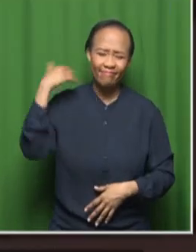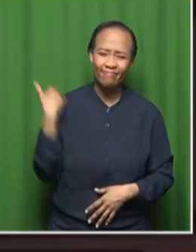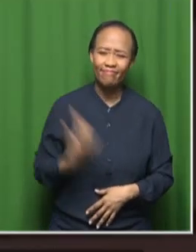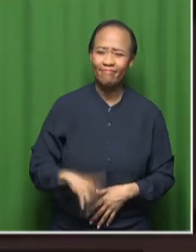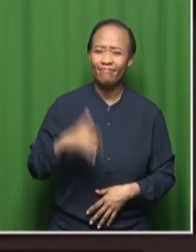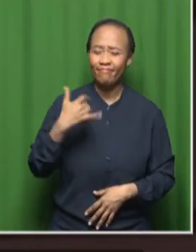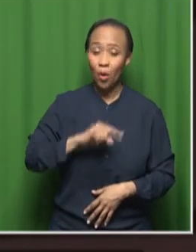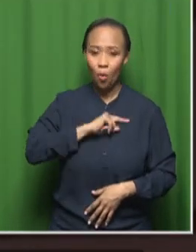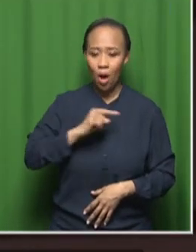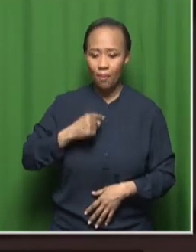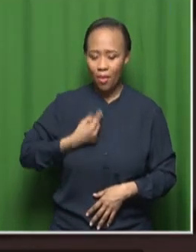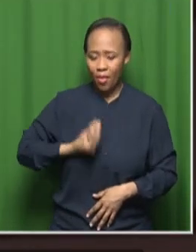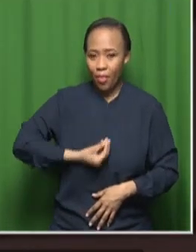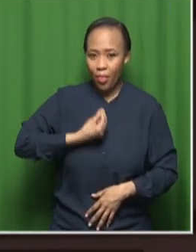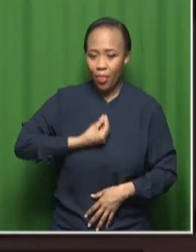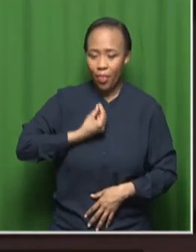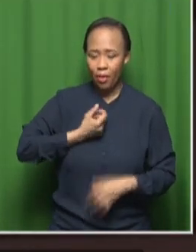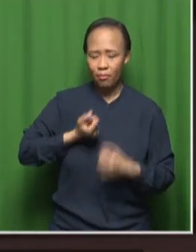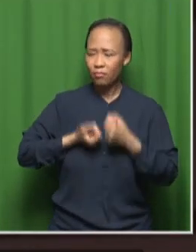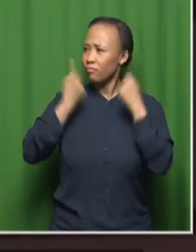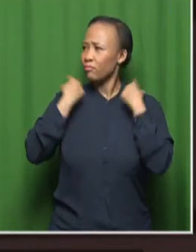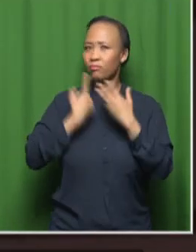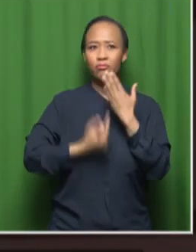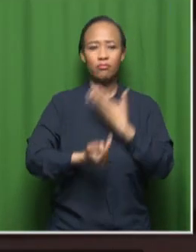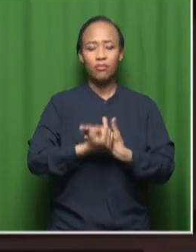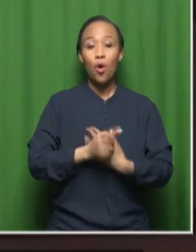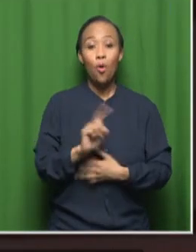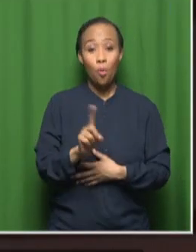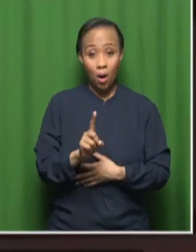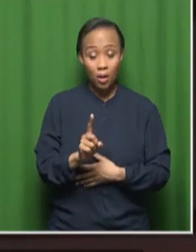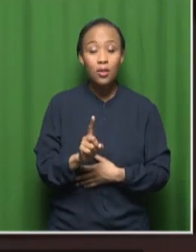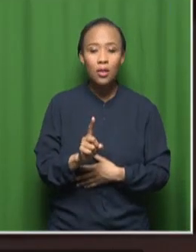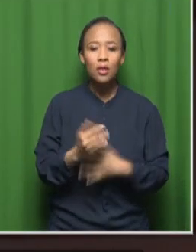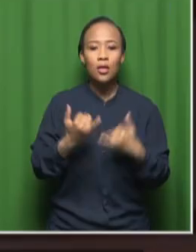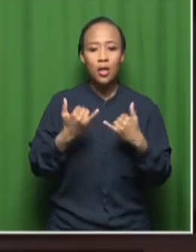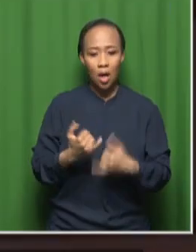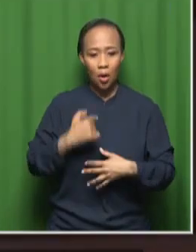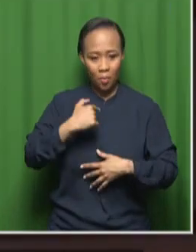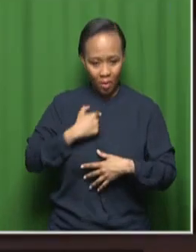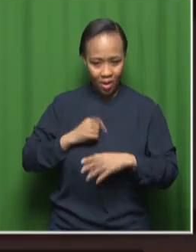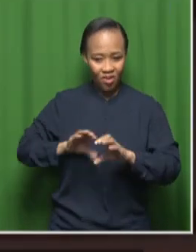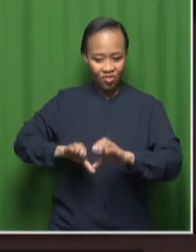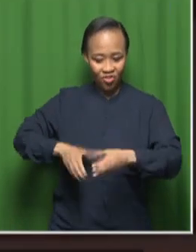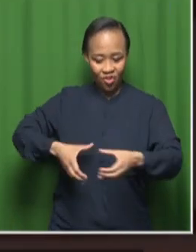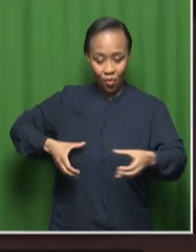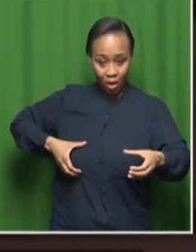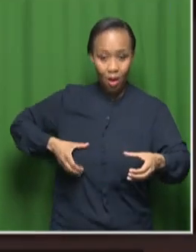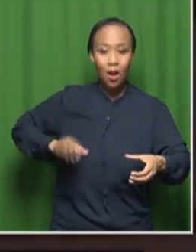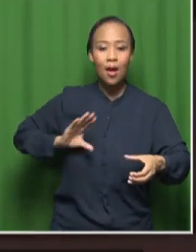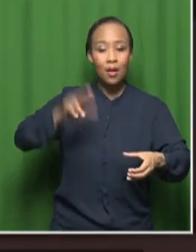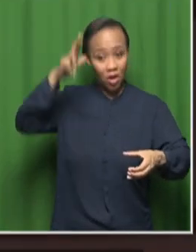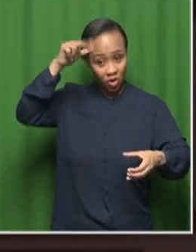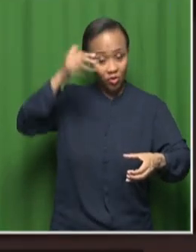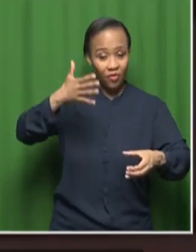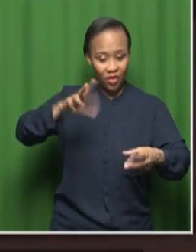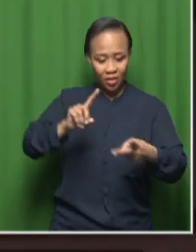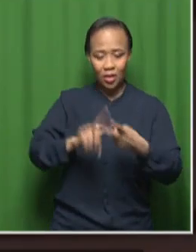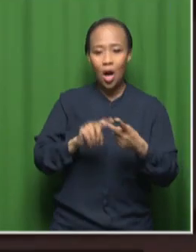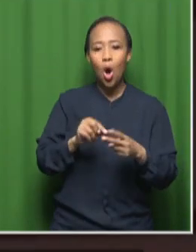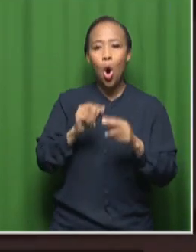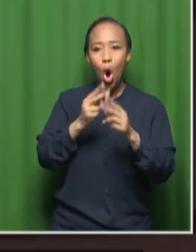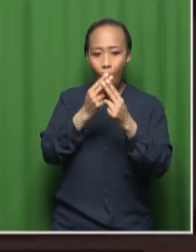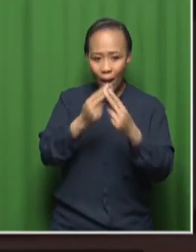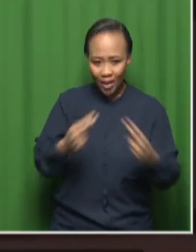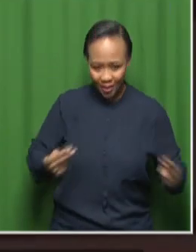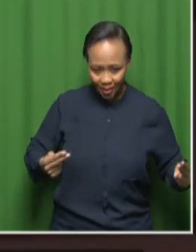what was happening. But now that I'm at this point of my life, I'm currently a degree holder and I'm doing my honors degree at University of Fort Hare. Nice. I